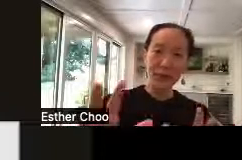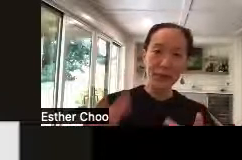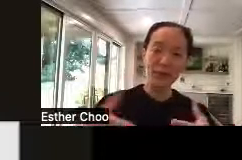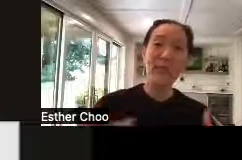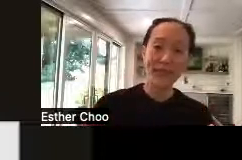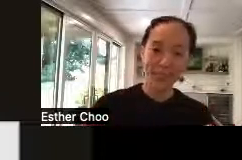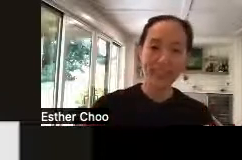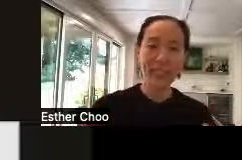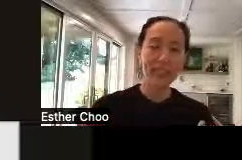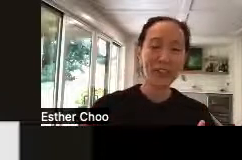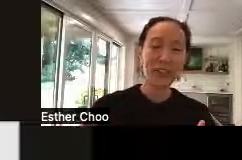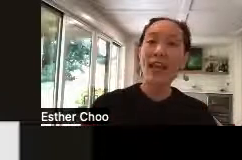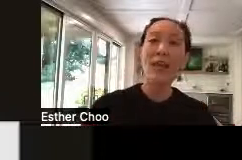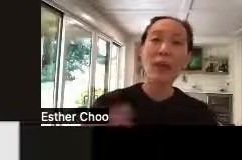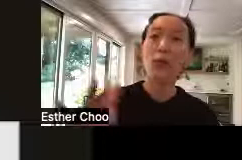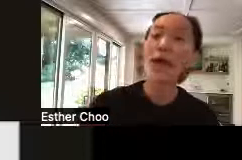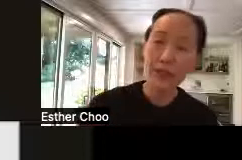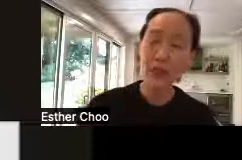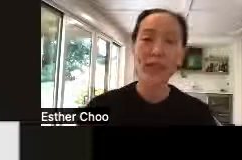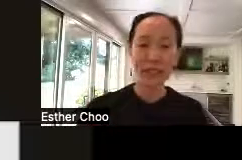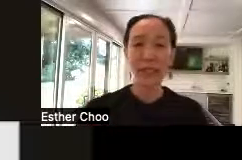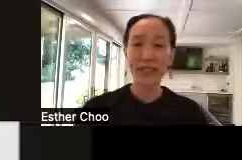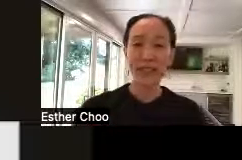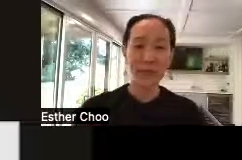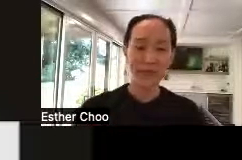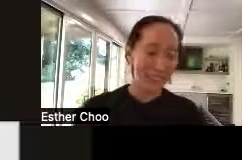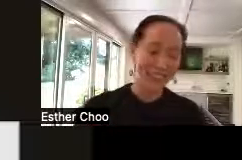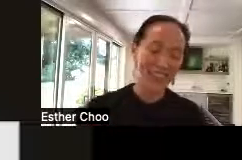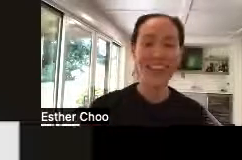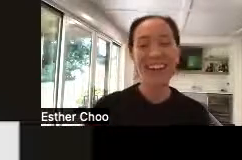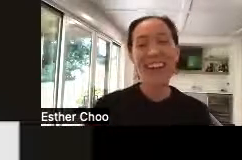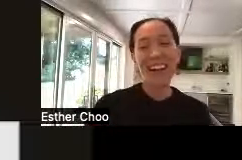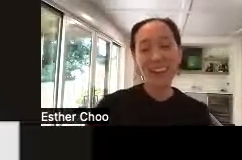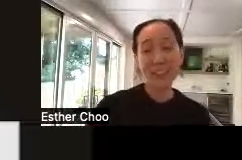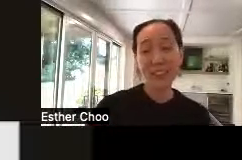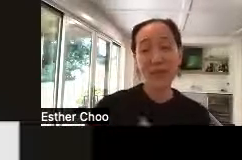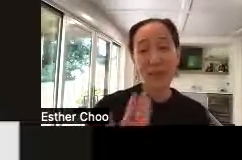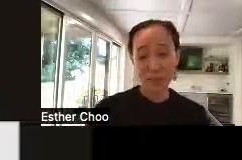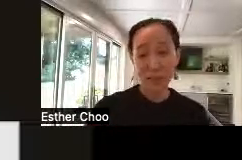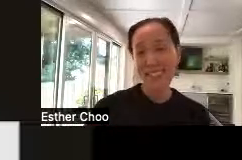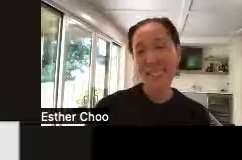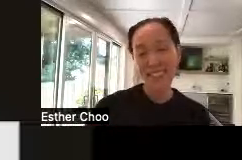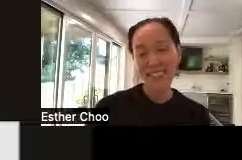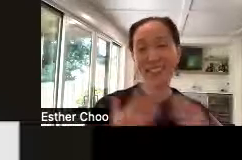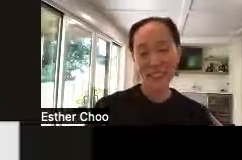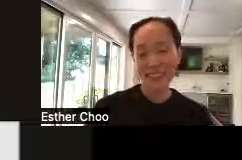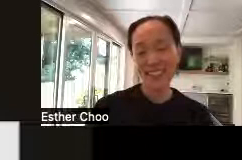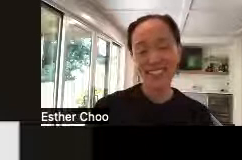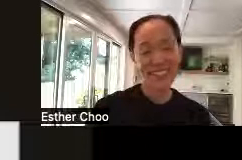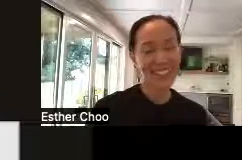goals. How are those translated into action? And by when should we expect some results? I had that question about my organization,